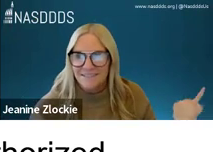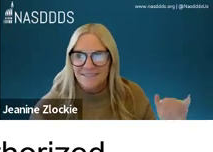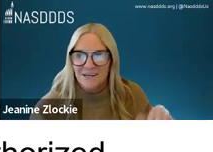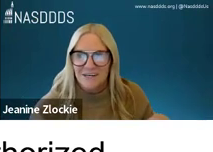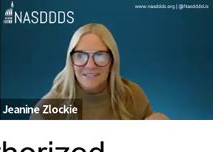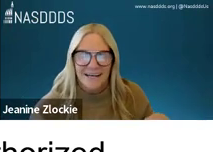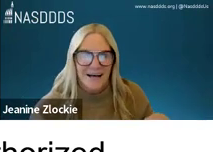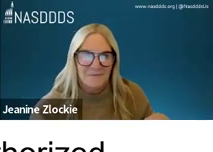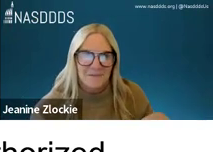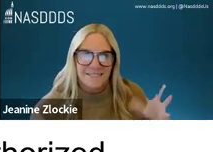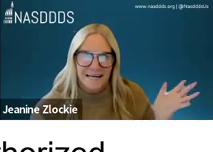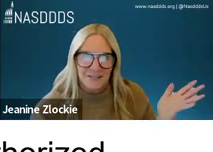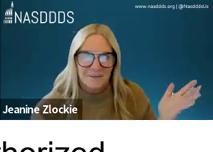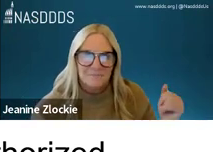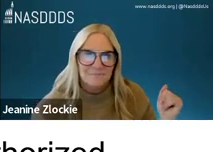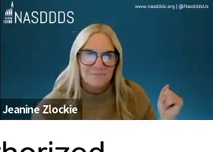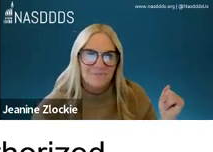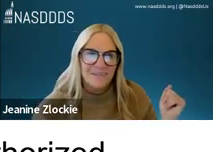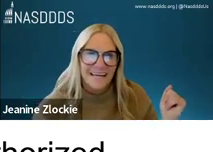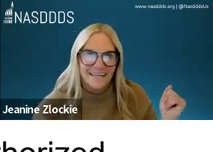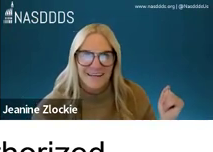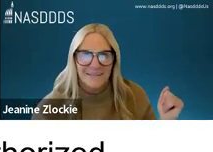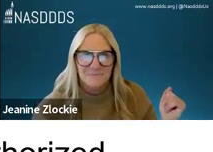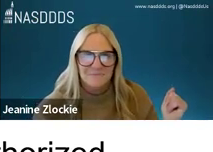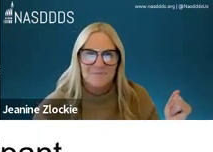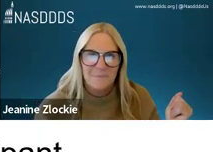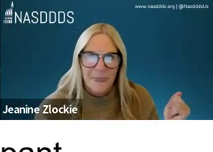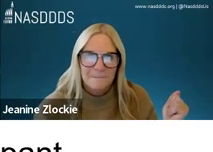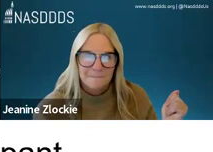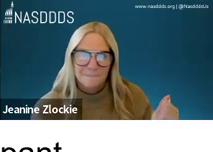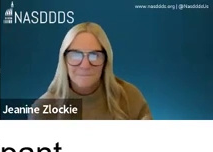some lessons learned, et cetera. Next slide.